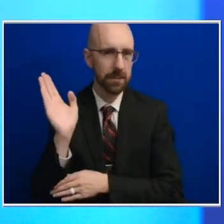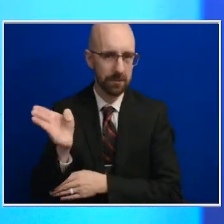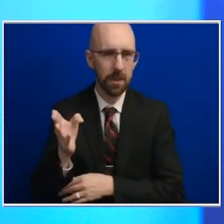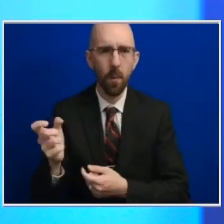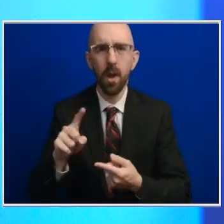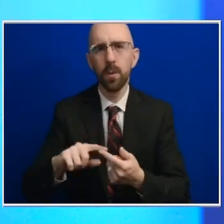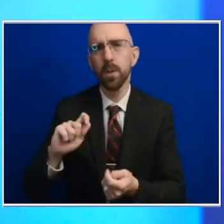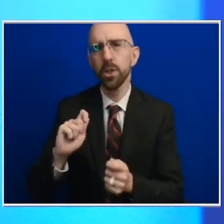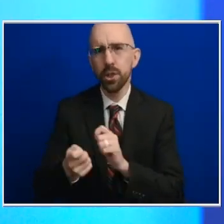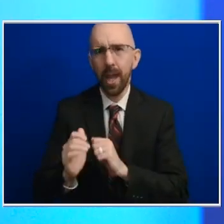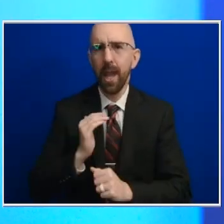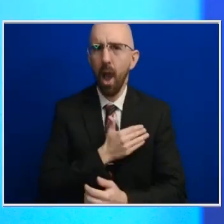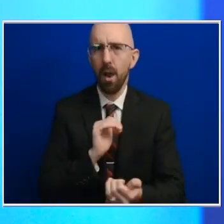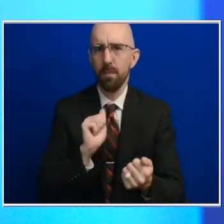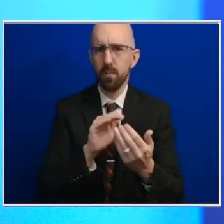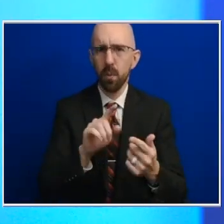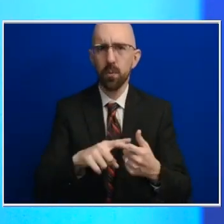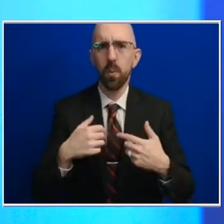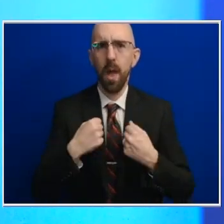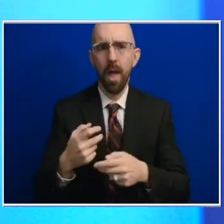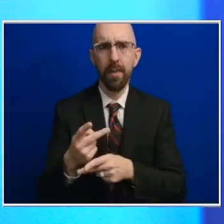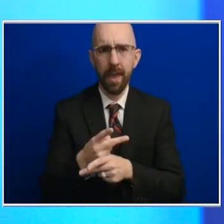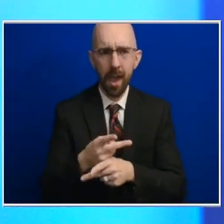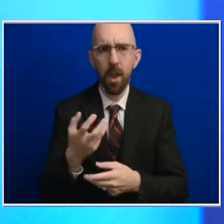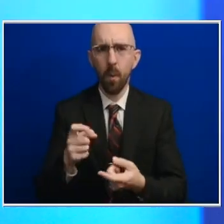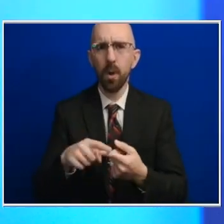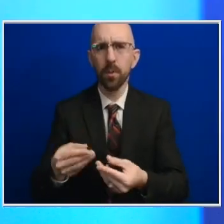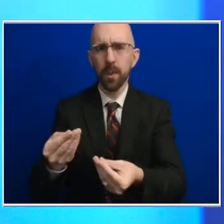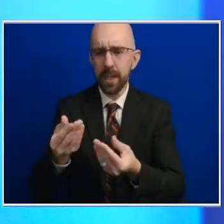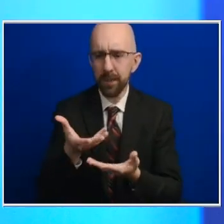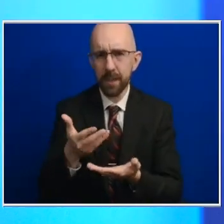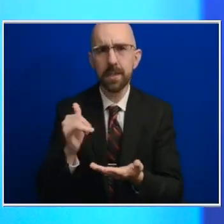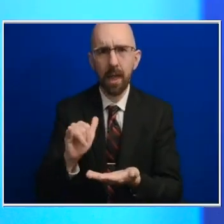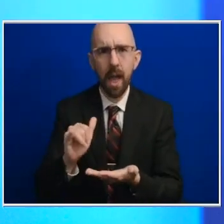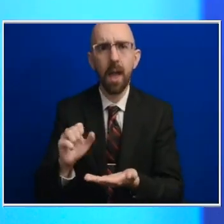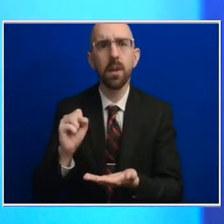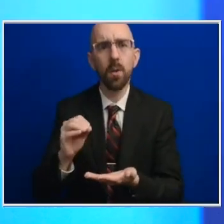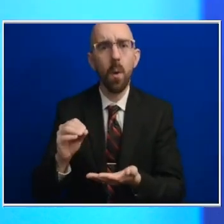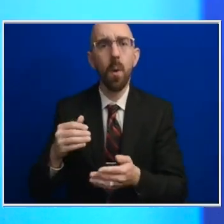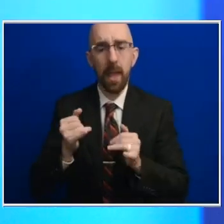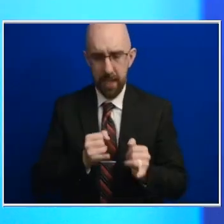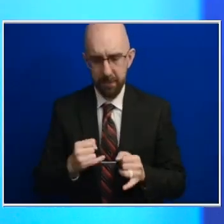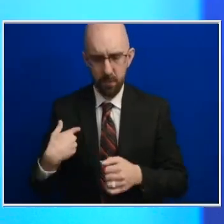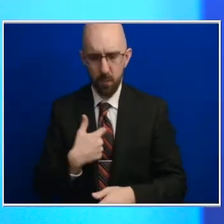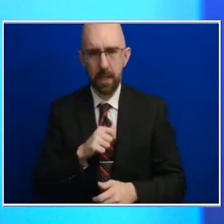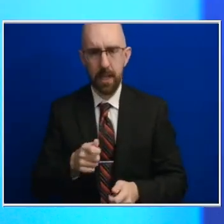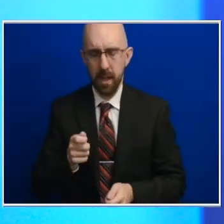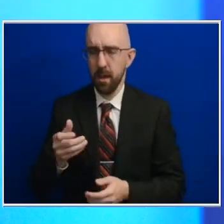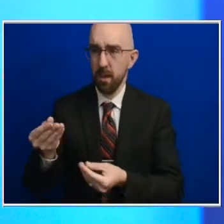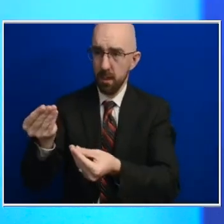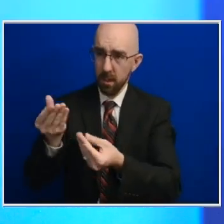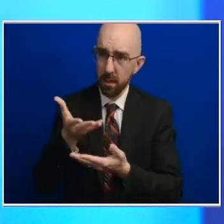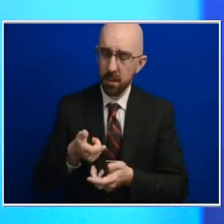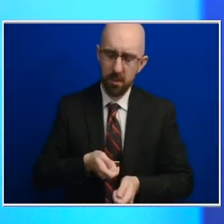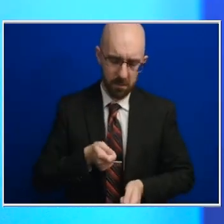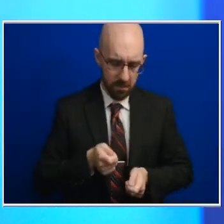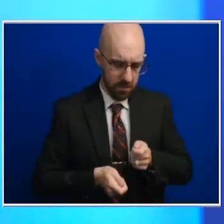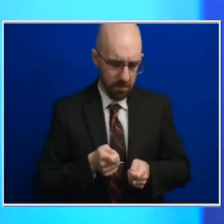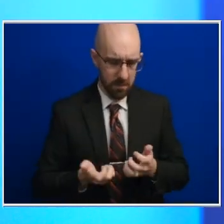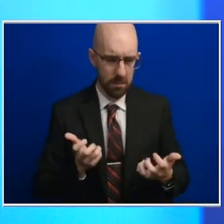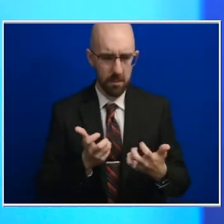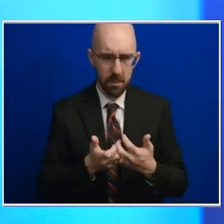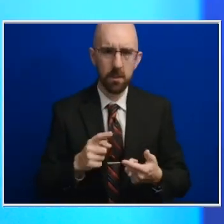healthcare. He wants to try to give us the information so that individually we can tailor our approaches to healthcare.